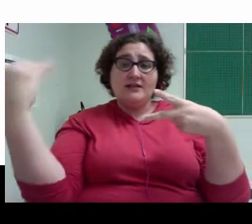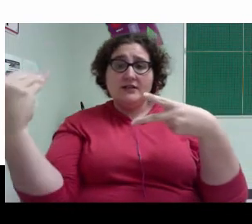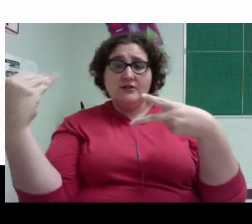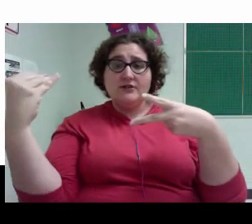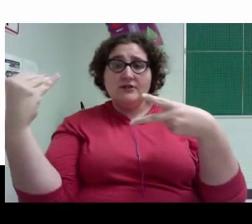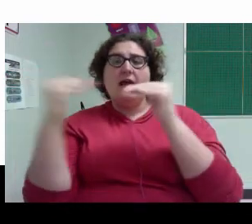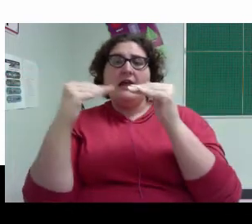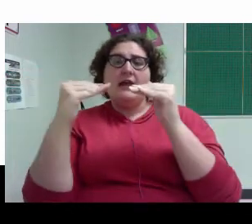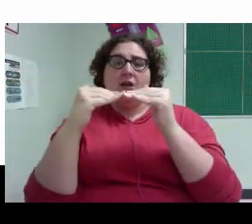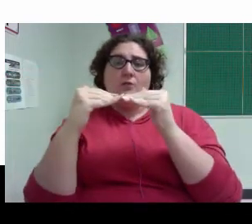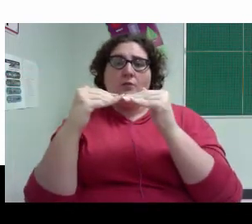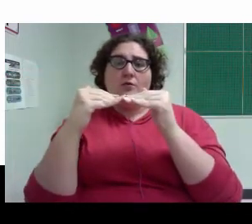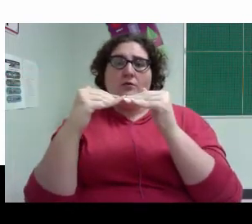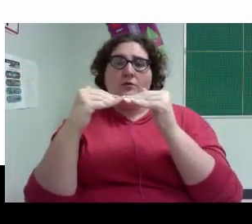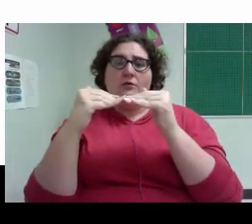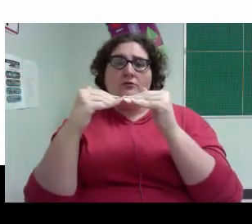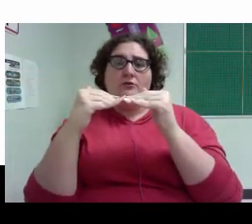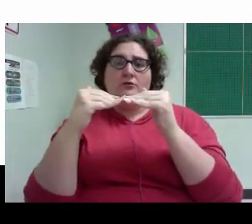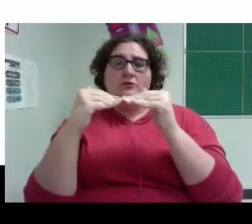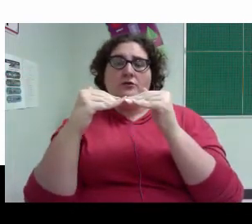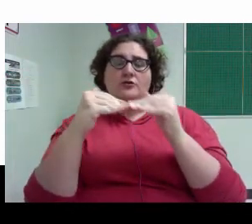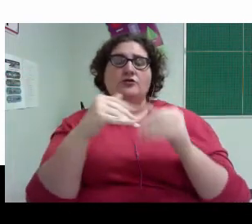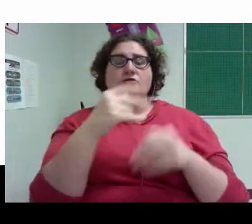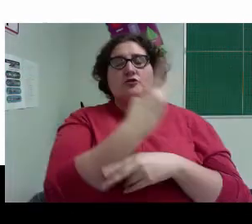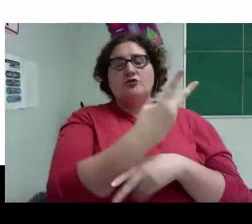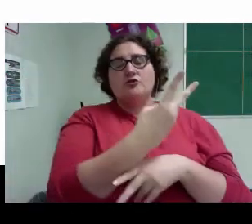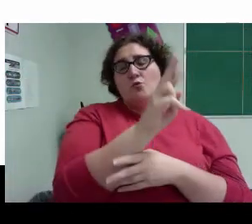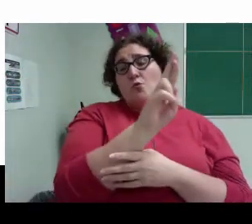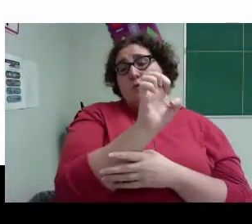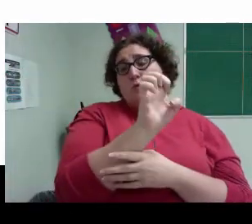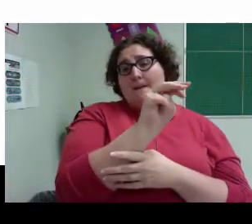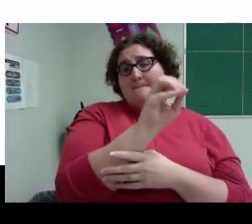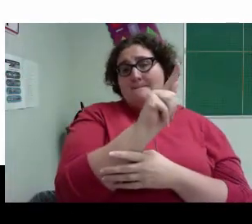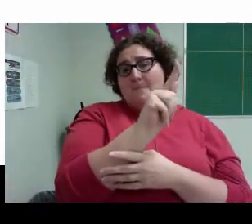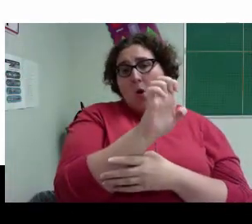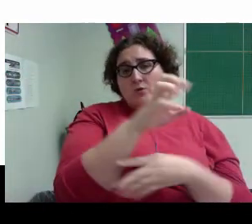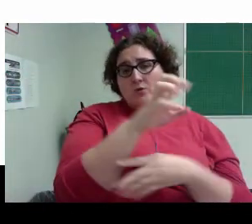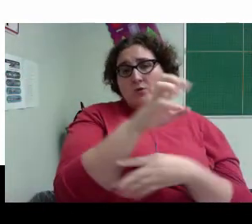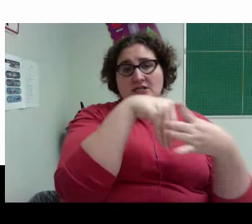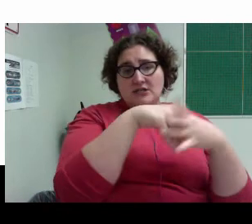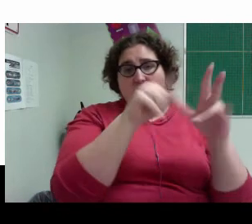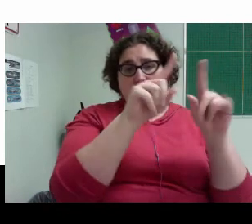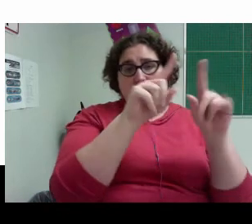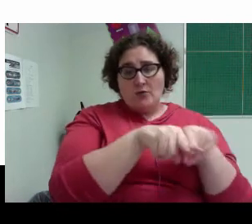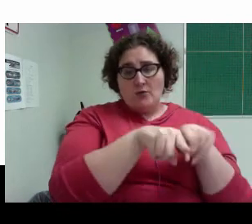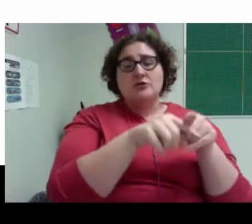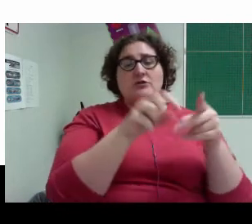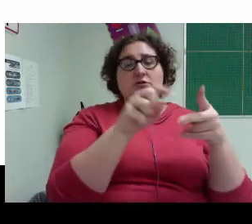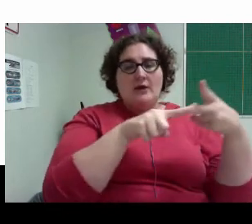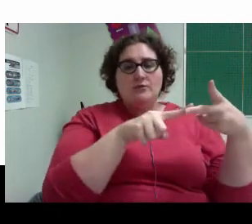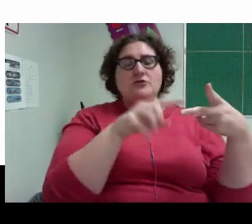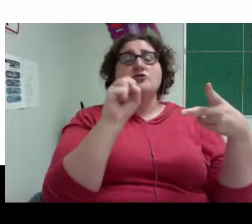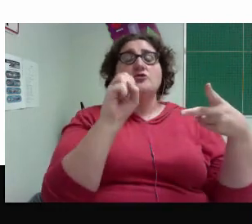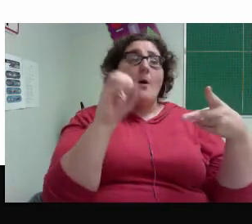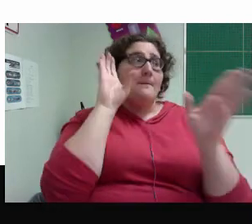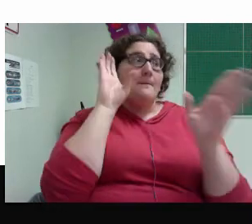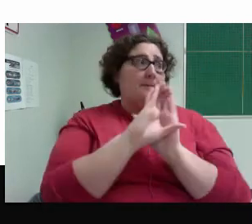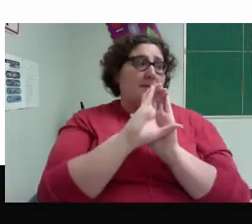a triangle is equal to the sum of the measure of its two remote interior angles. So if I was going to draw a picture of this,